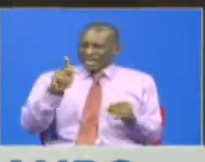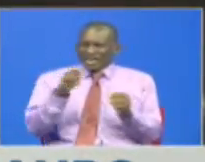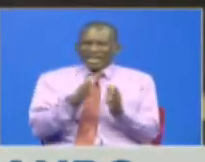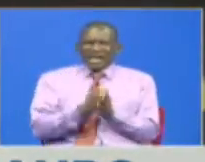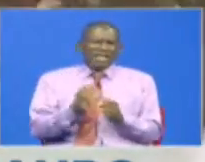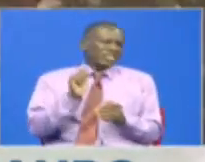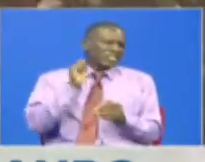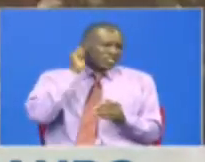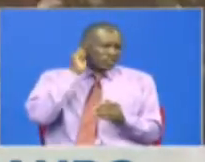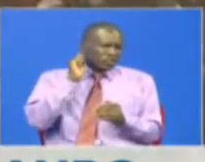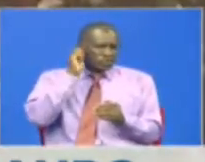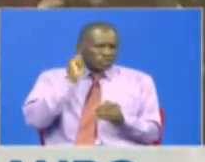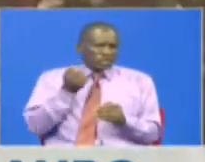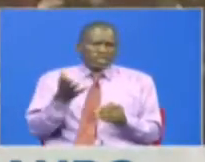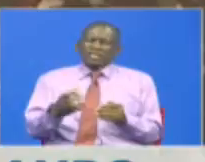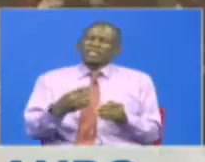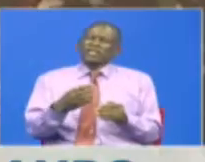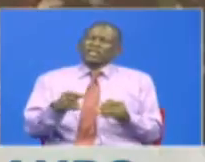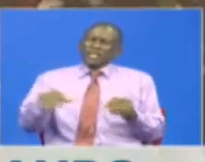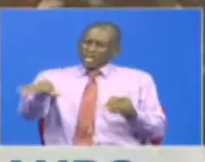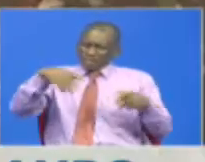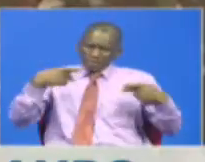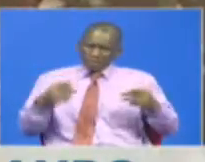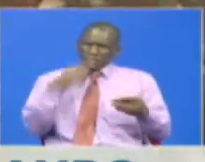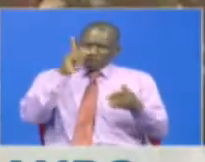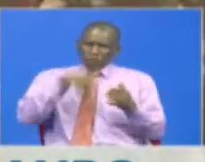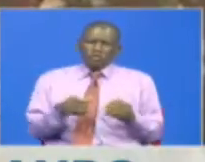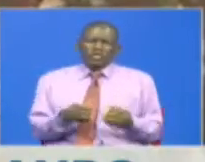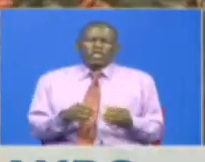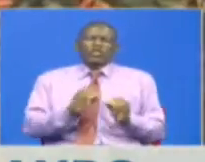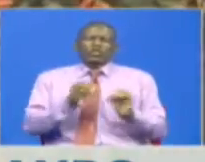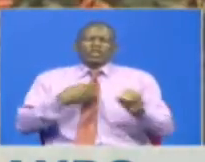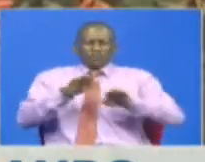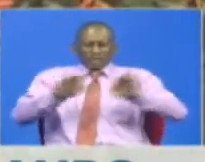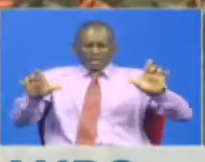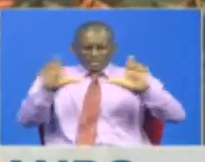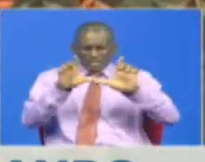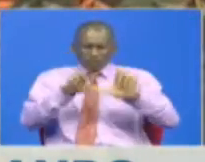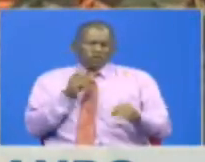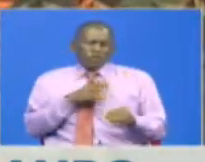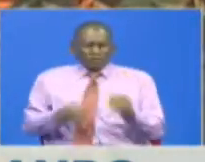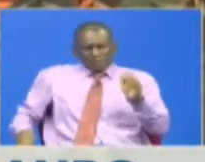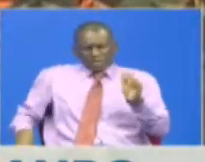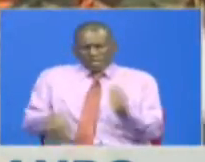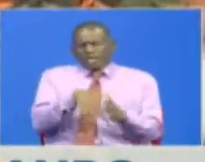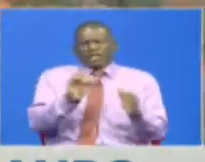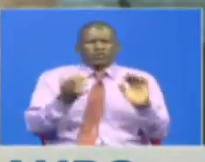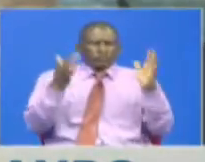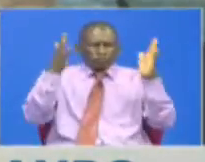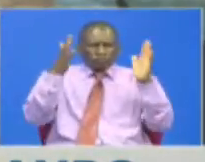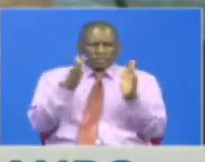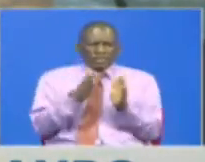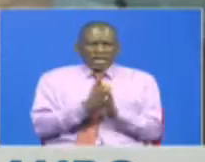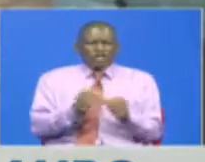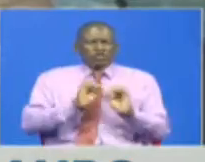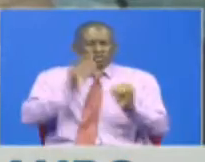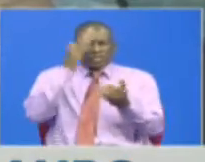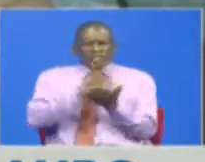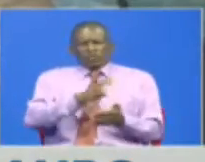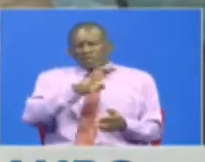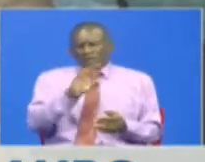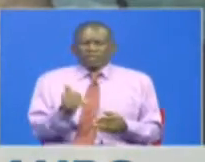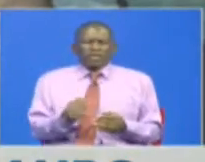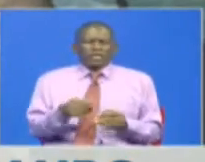land titles, livestock theft, and fear of eviction from the forest have been fueling the feud. Tamba tulipokuwa